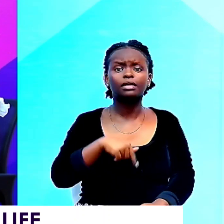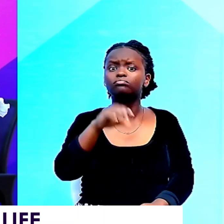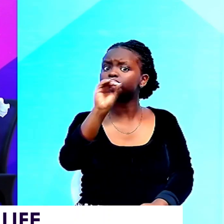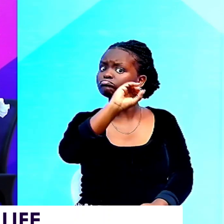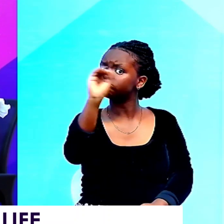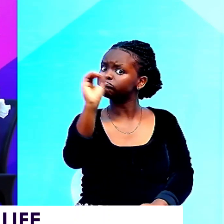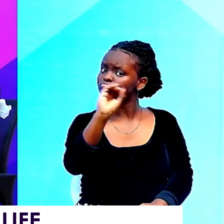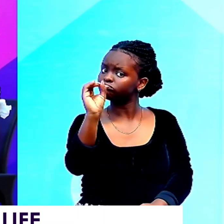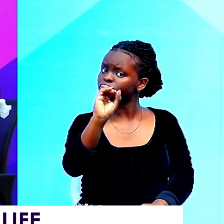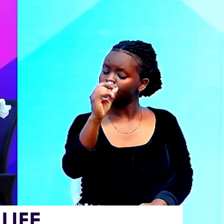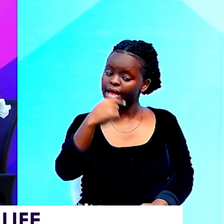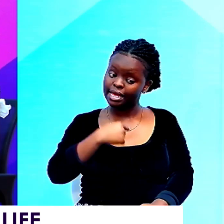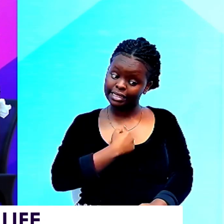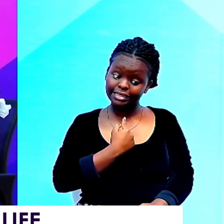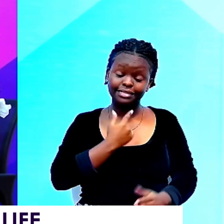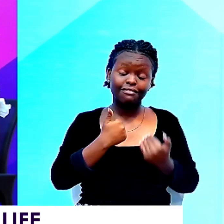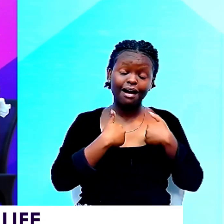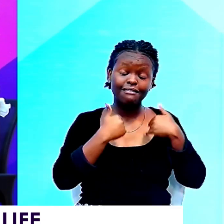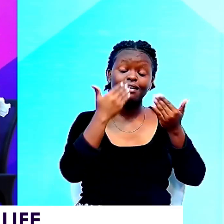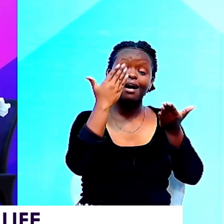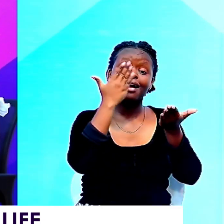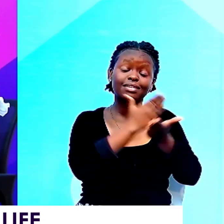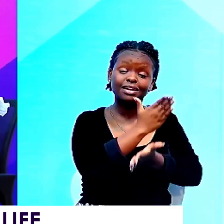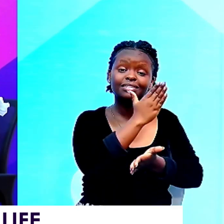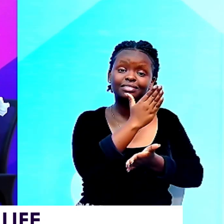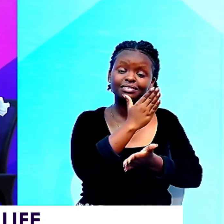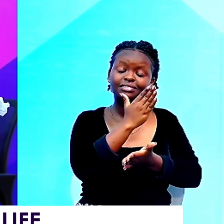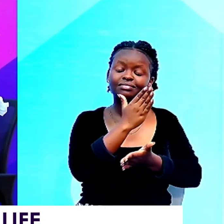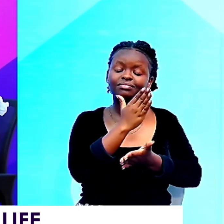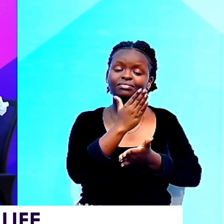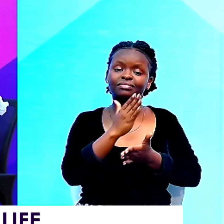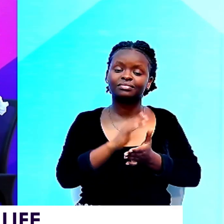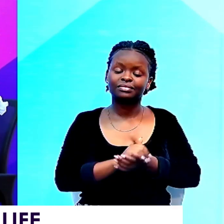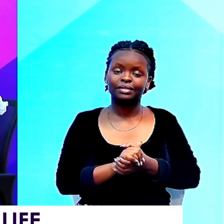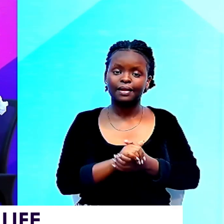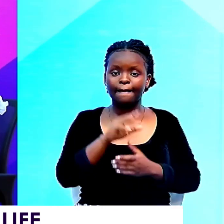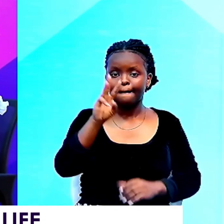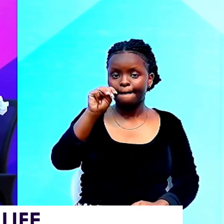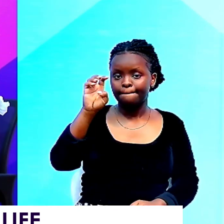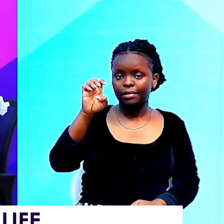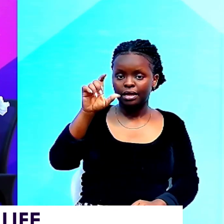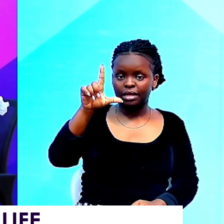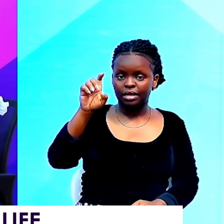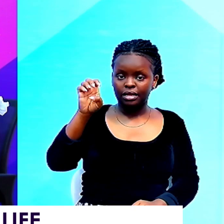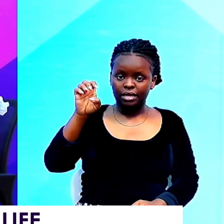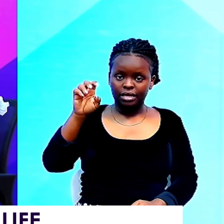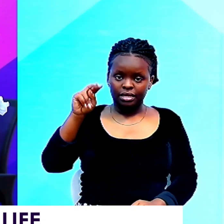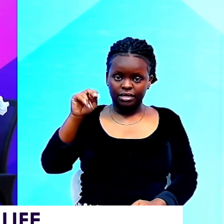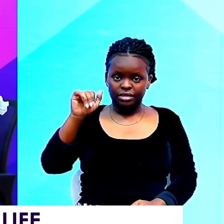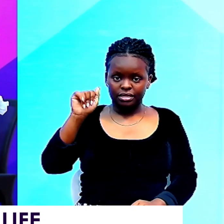Oh. Mama, I have a right. Many of the millennials and Gen X's and